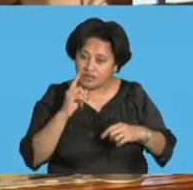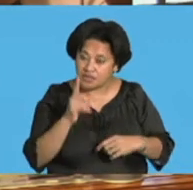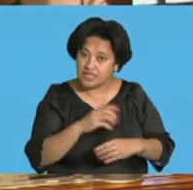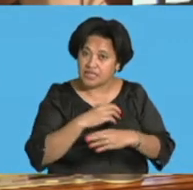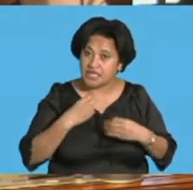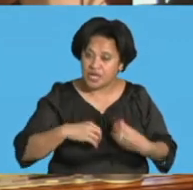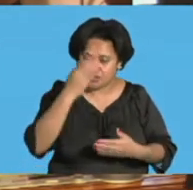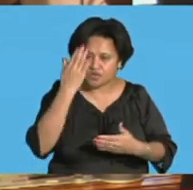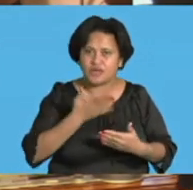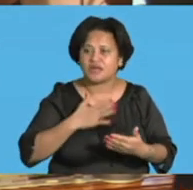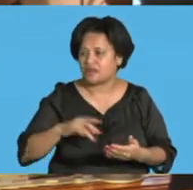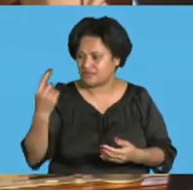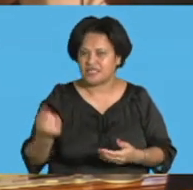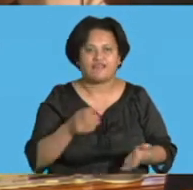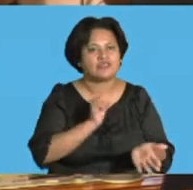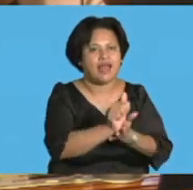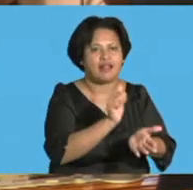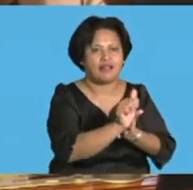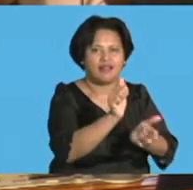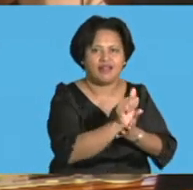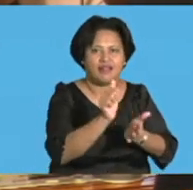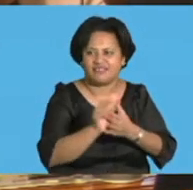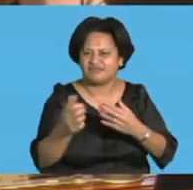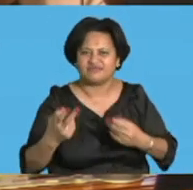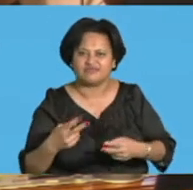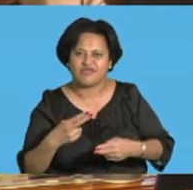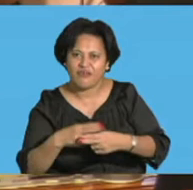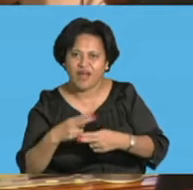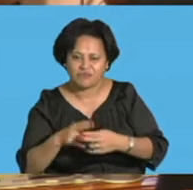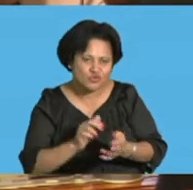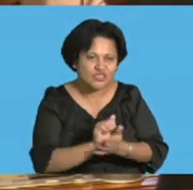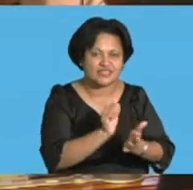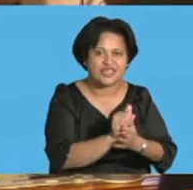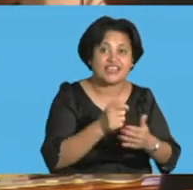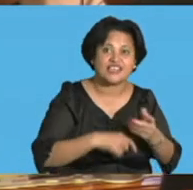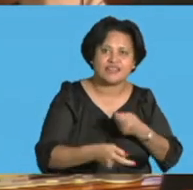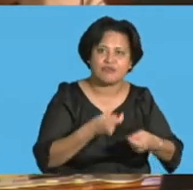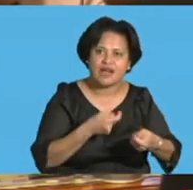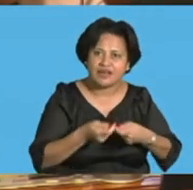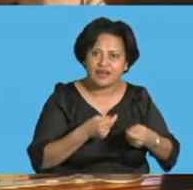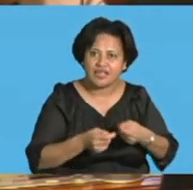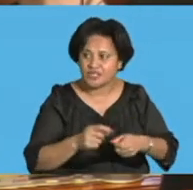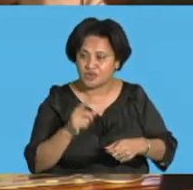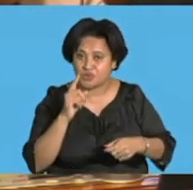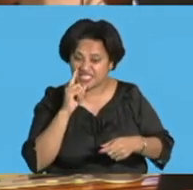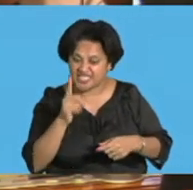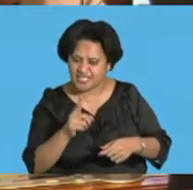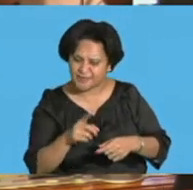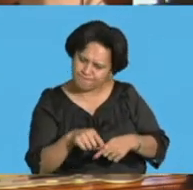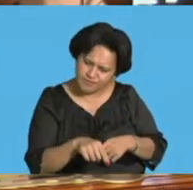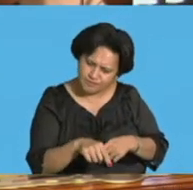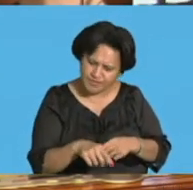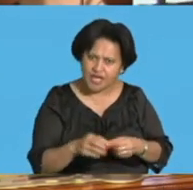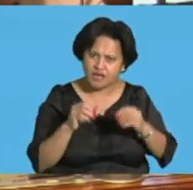students selling their produce at the market and plowing the profit back into the school. We want to see students assessing the value of produce which they put on